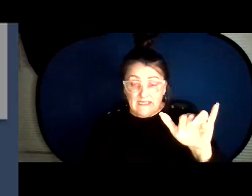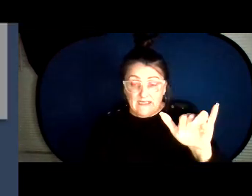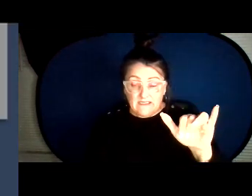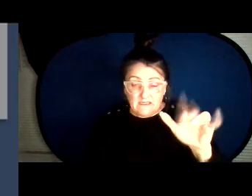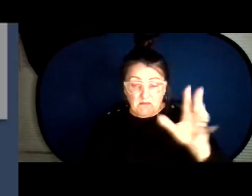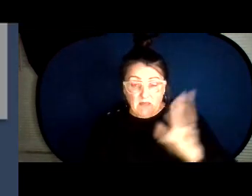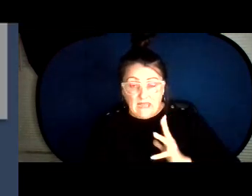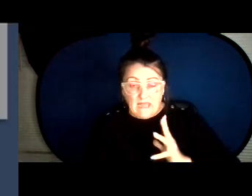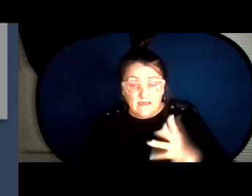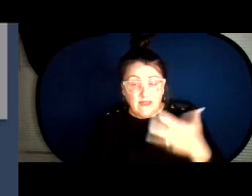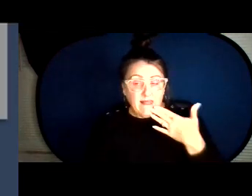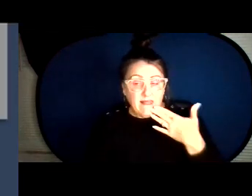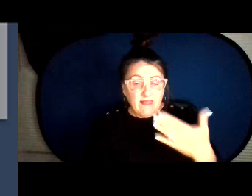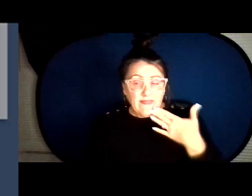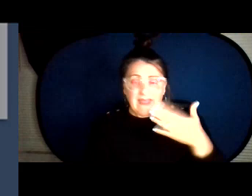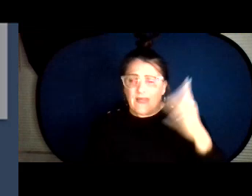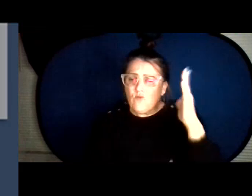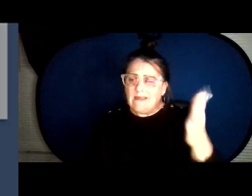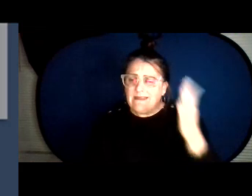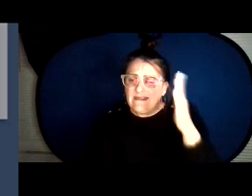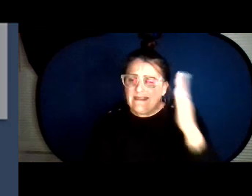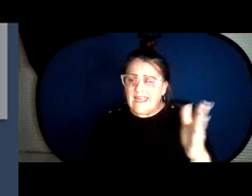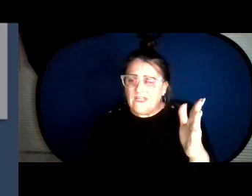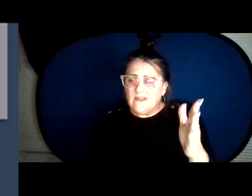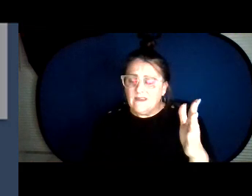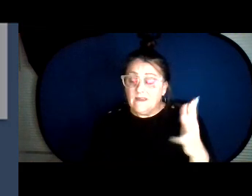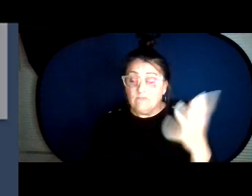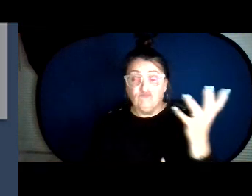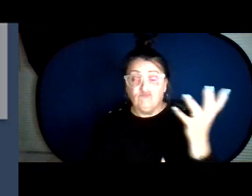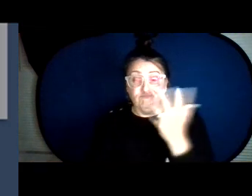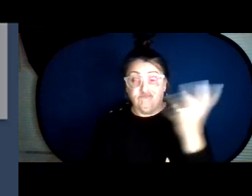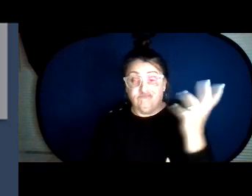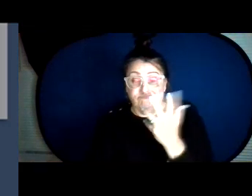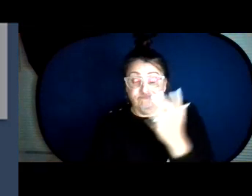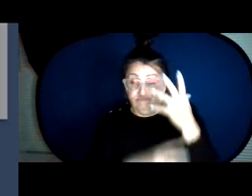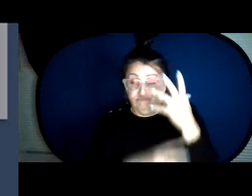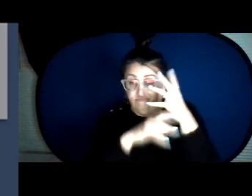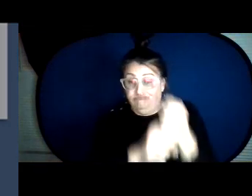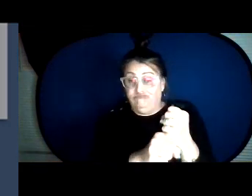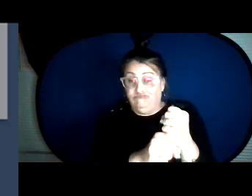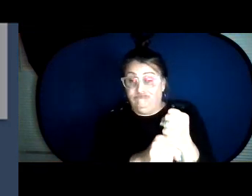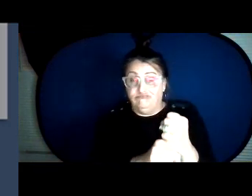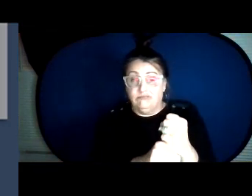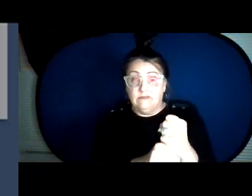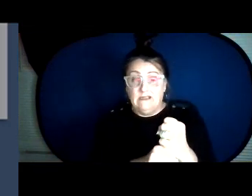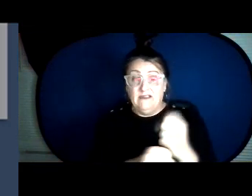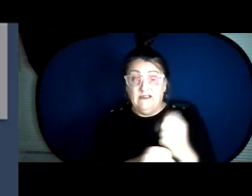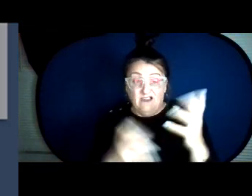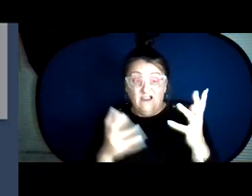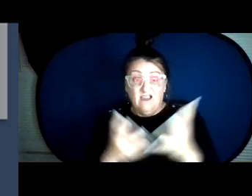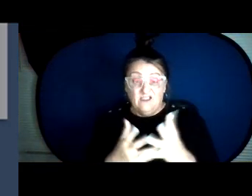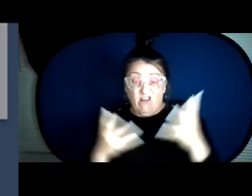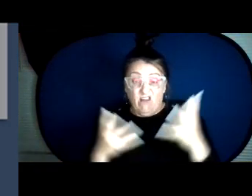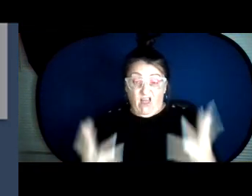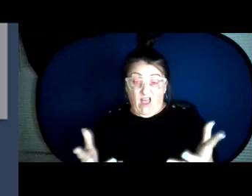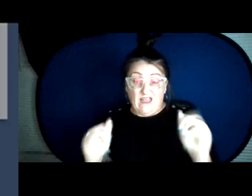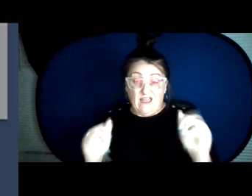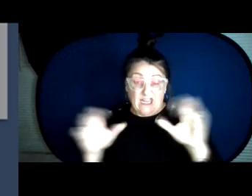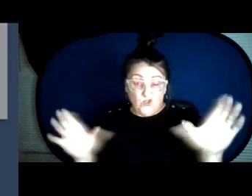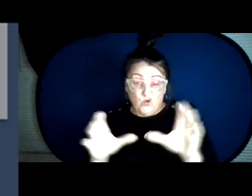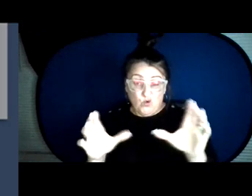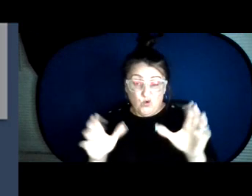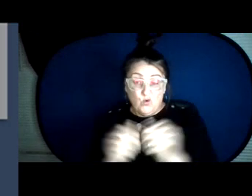Thank you for your presentation. It's fascinating, and no doubt there's a lot that can be done with AI, as you